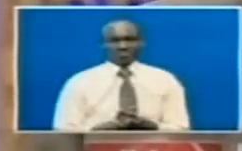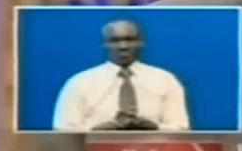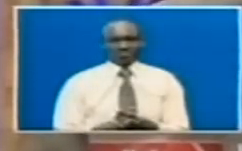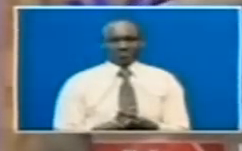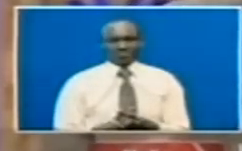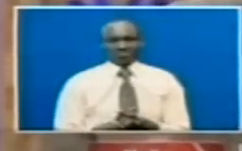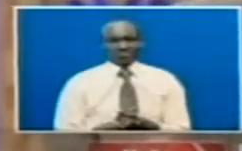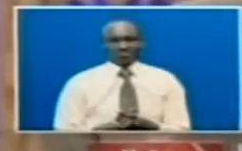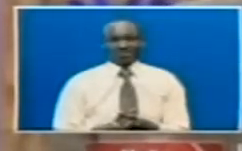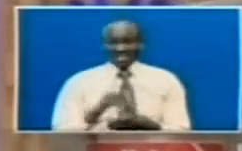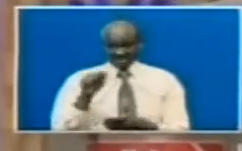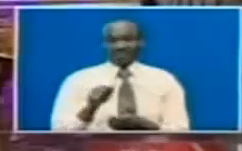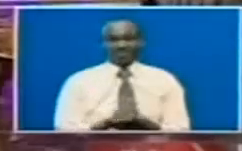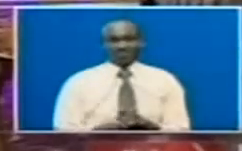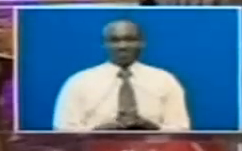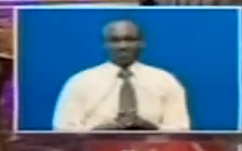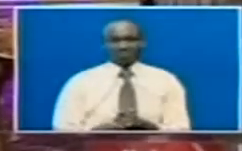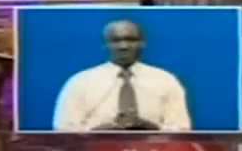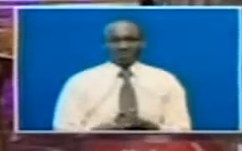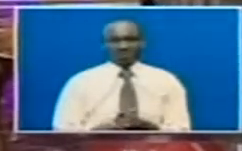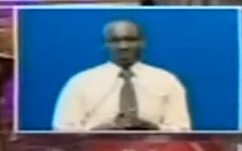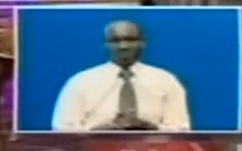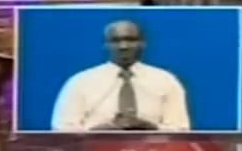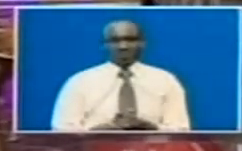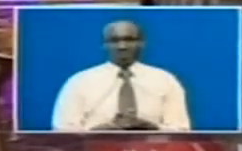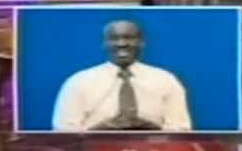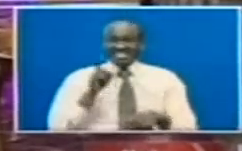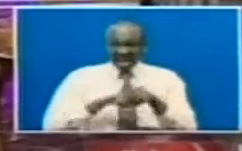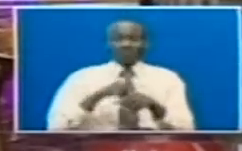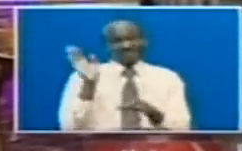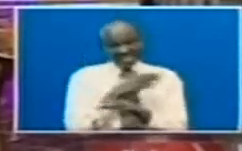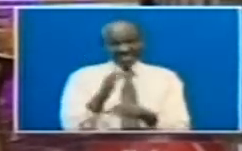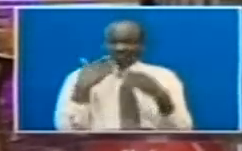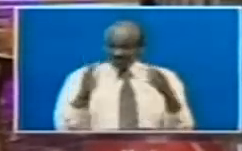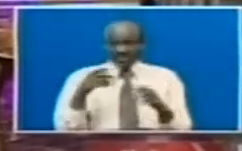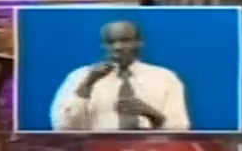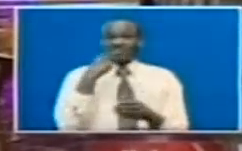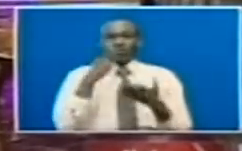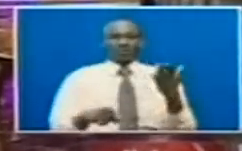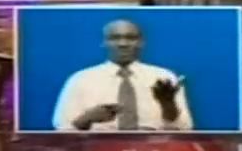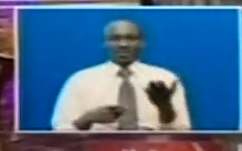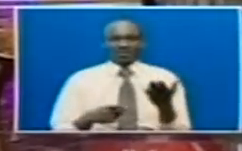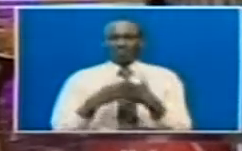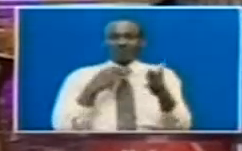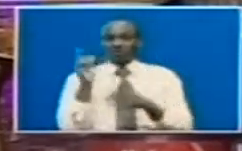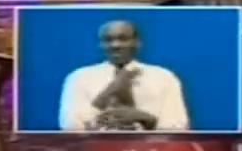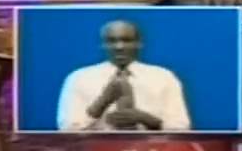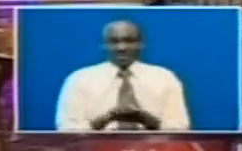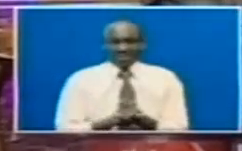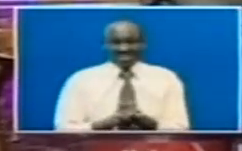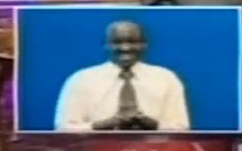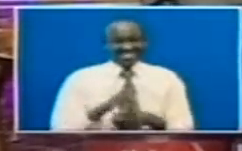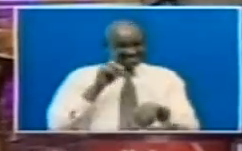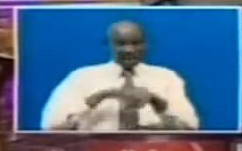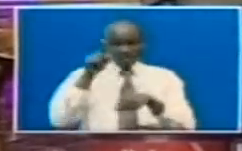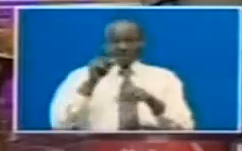Iko mzuri sana. Eh? Yeah. Na, after you sang the song, kabla ya kuimba, alisemaje? The song